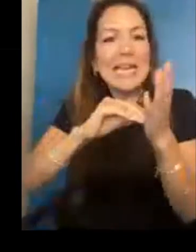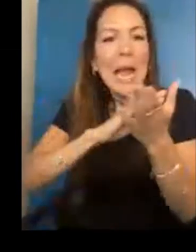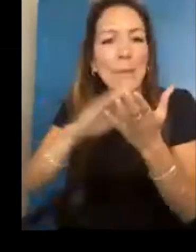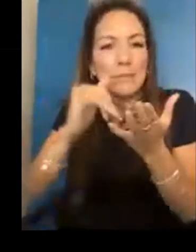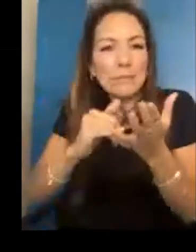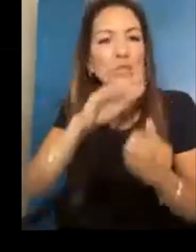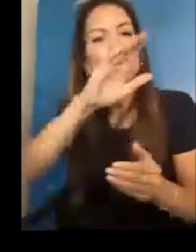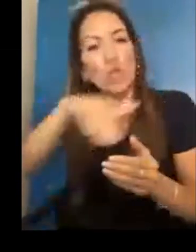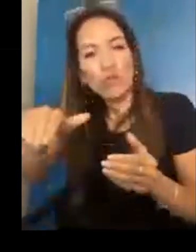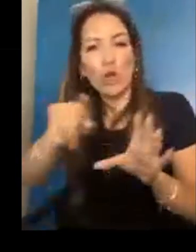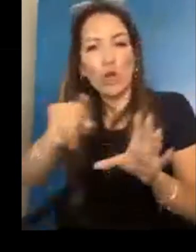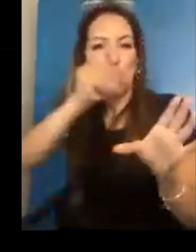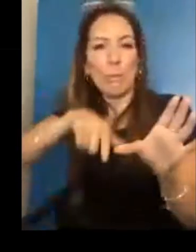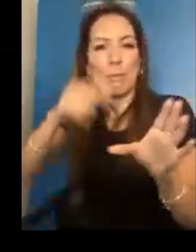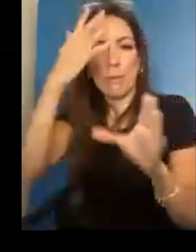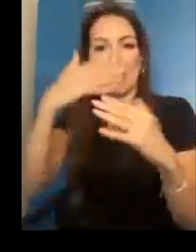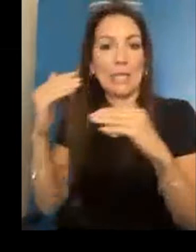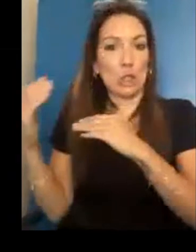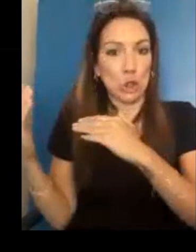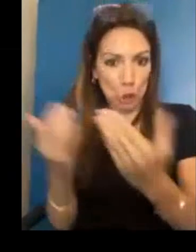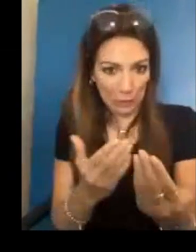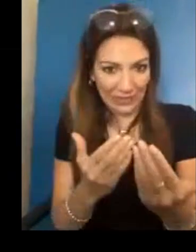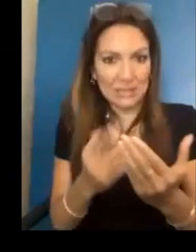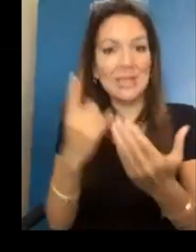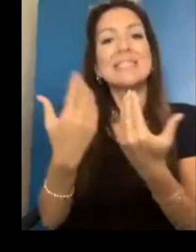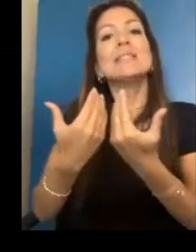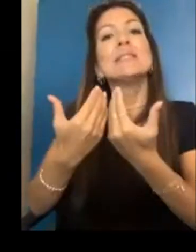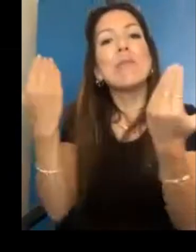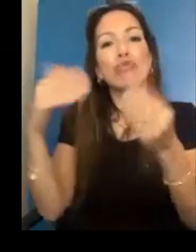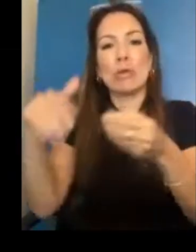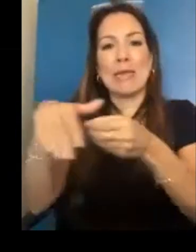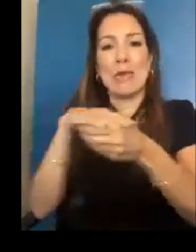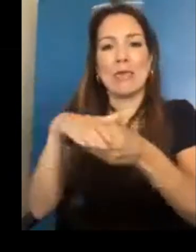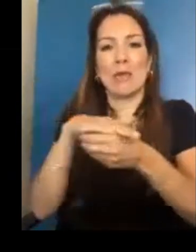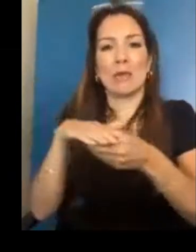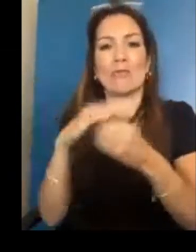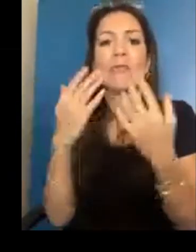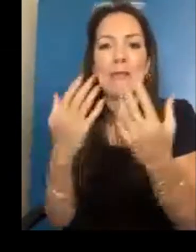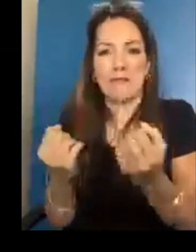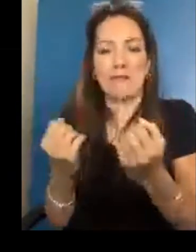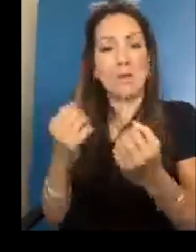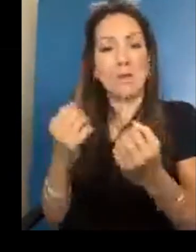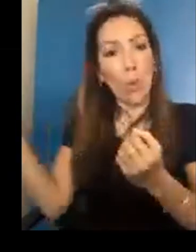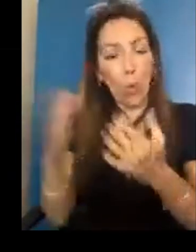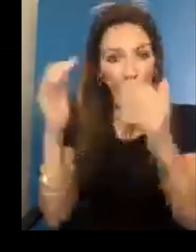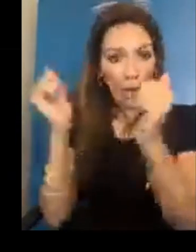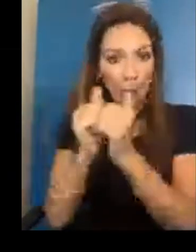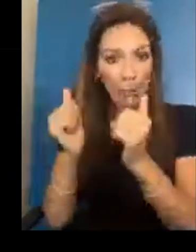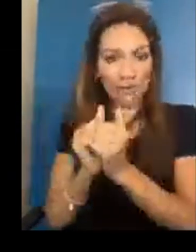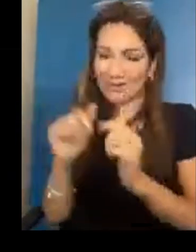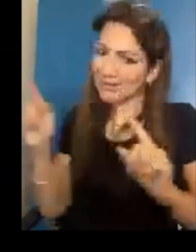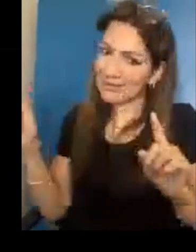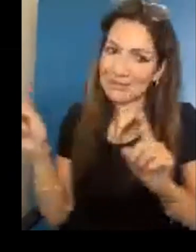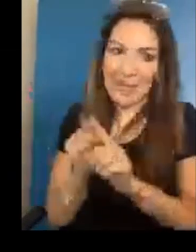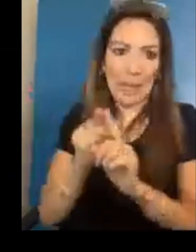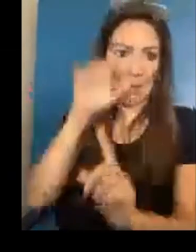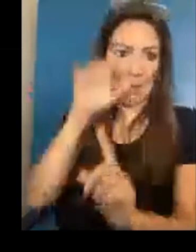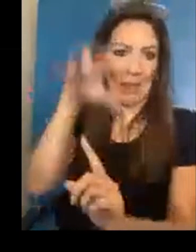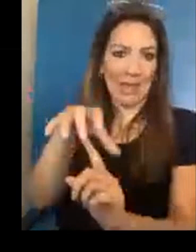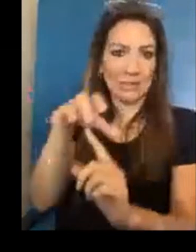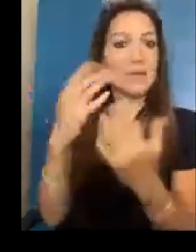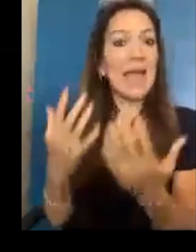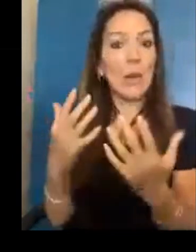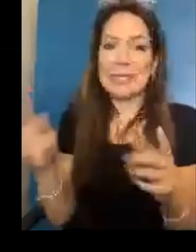services outpatient departments, and they are separate areas. So all appointments will be in the same place they currently are